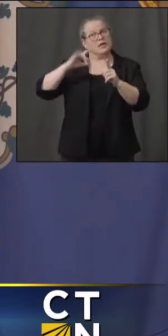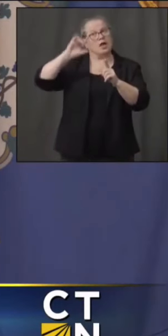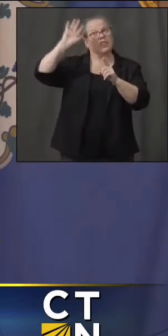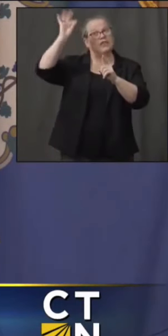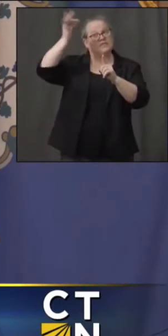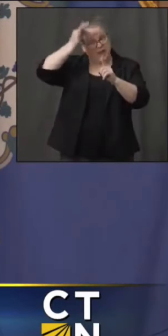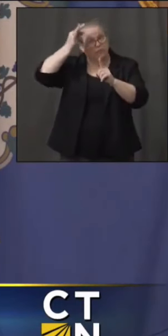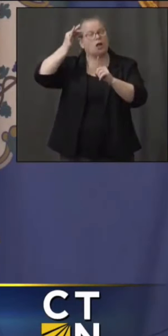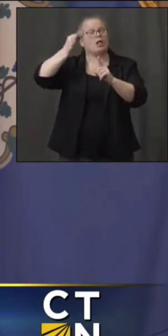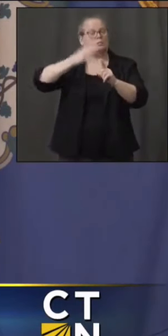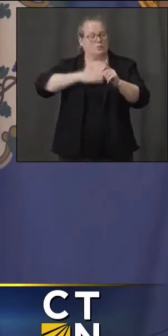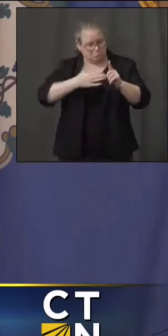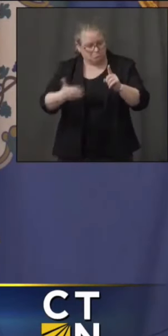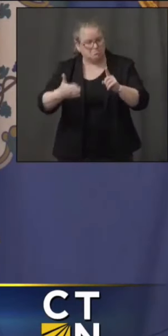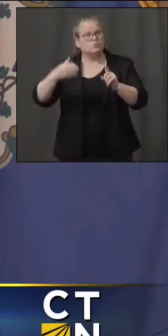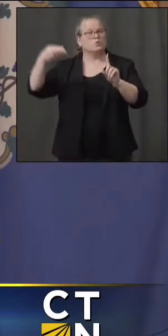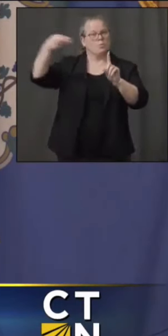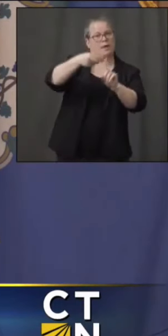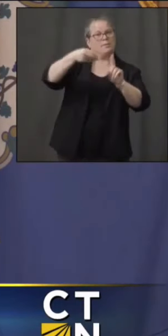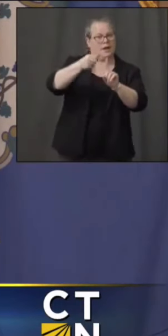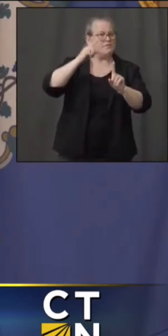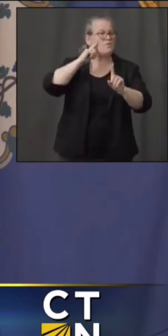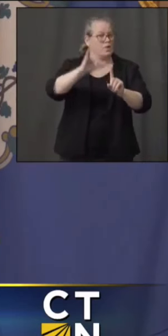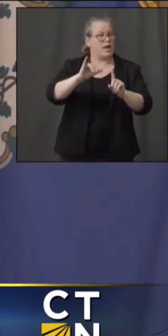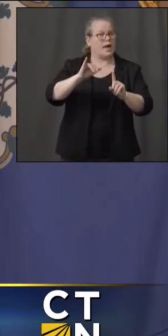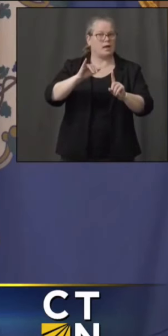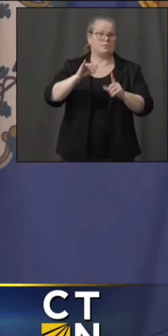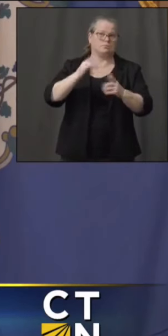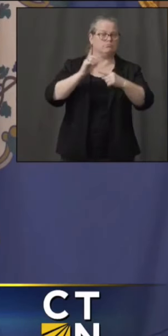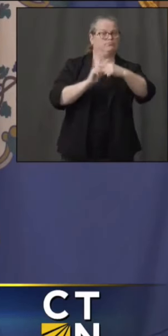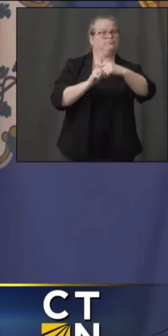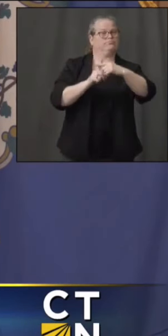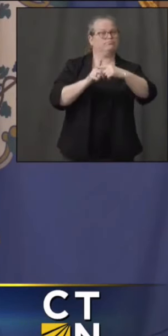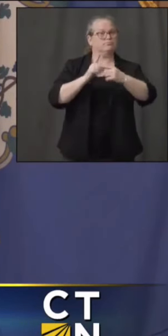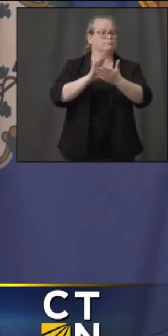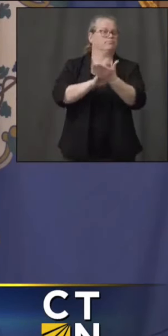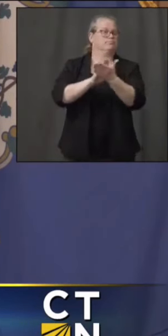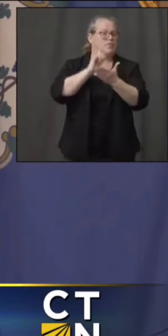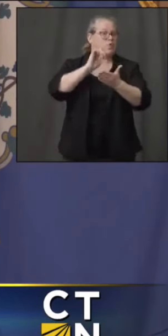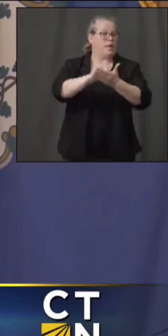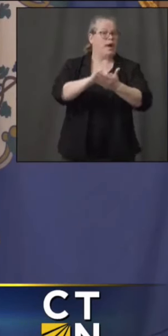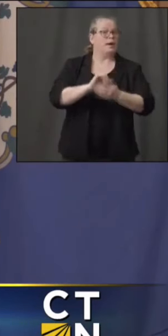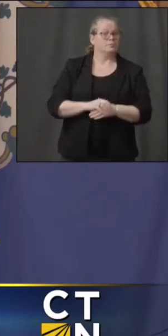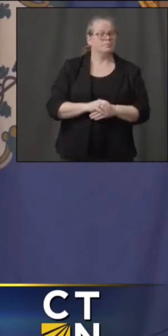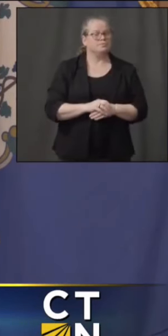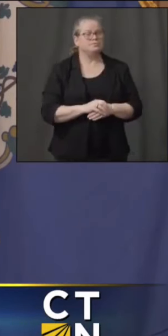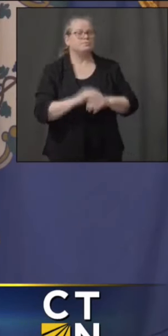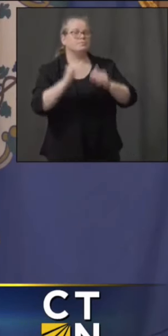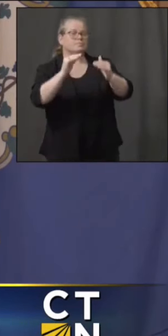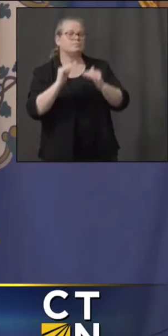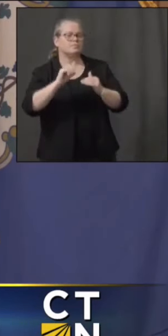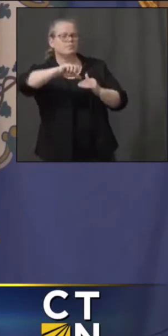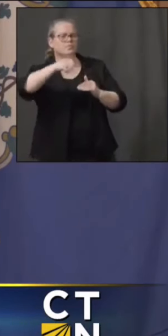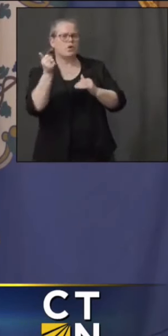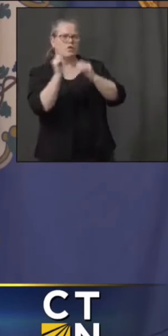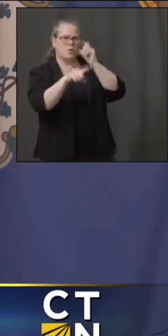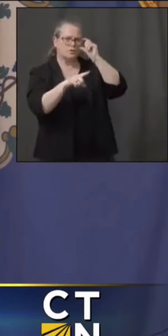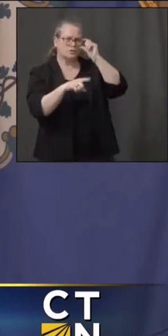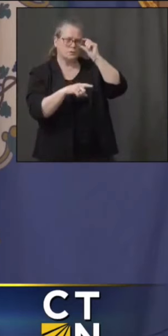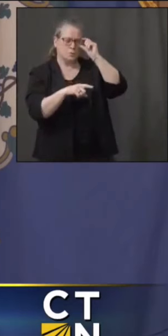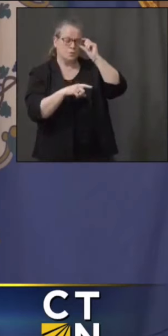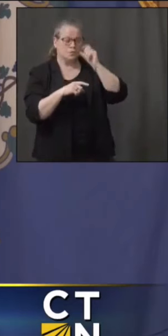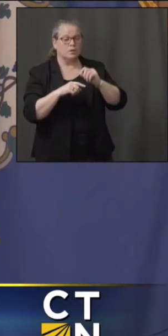Okay, and my other question is, with the various states looking at reopening, I mean, maybe this is a question